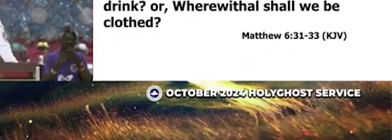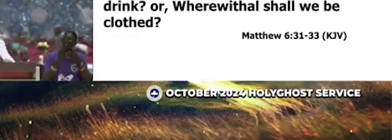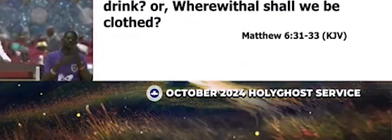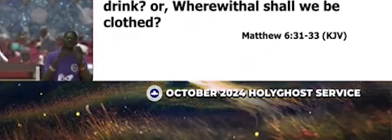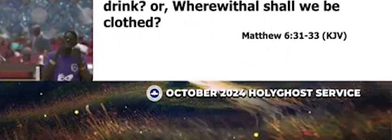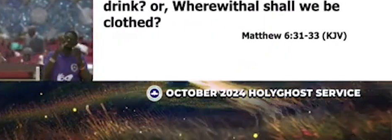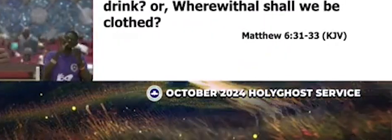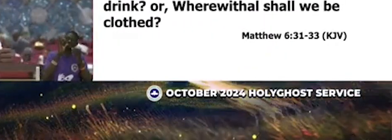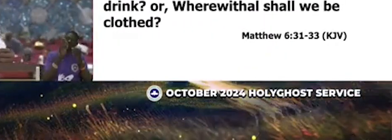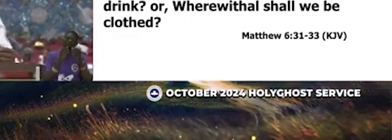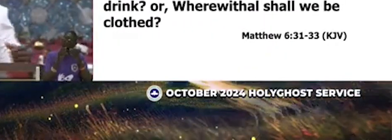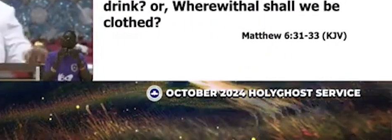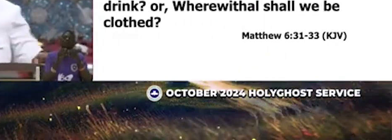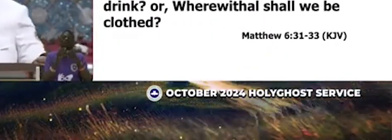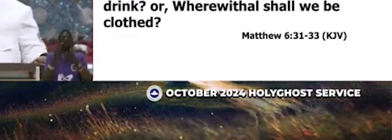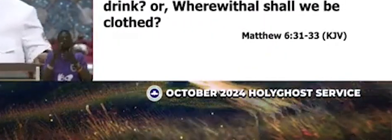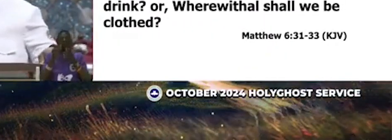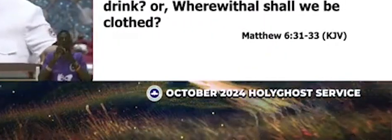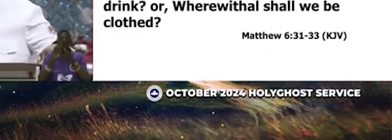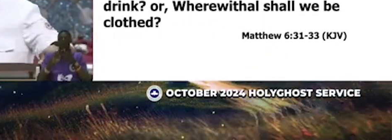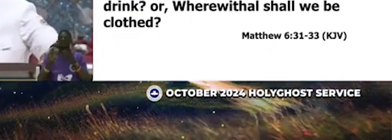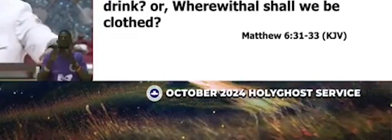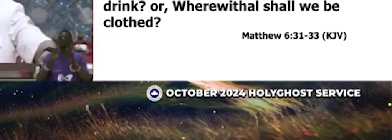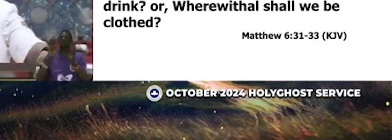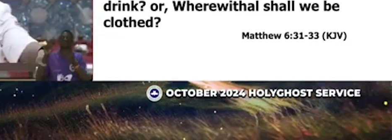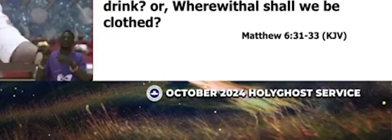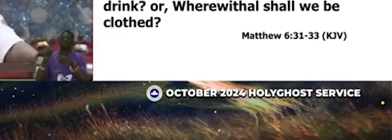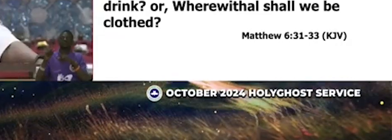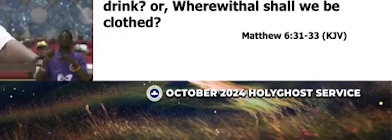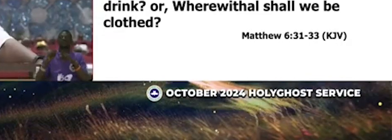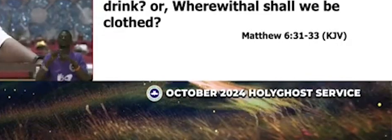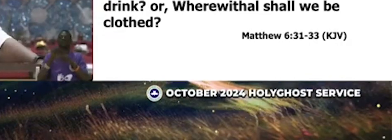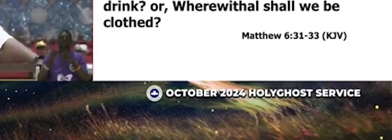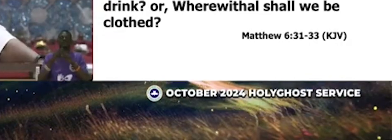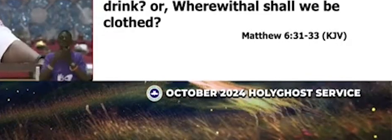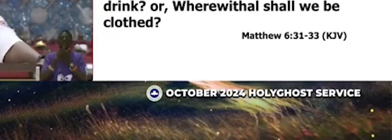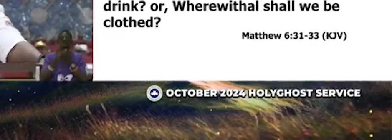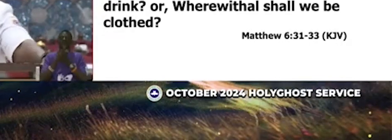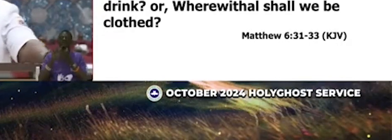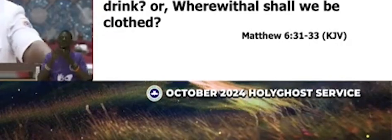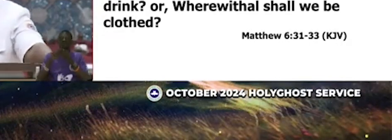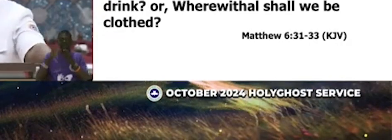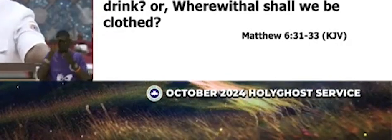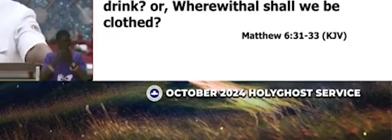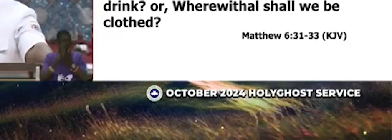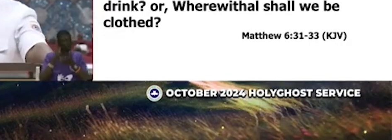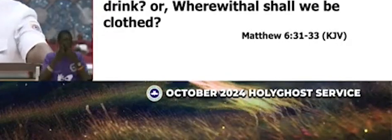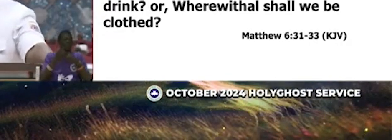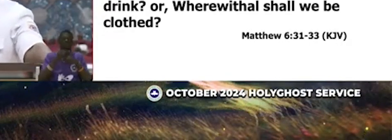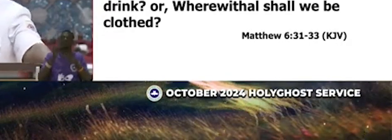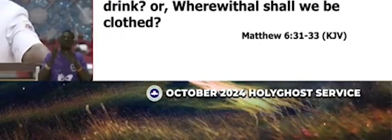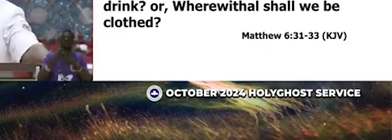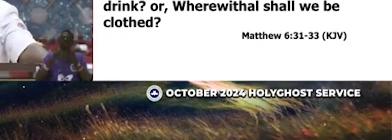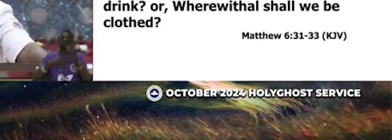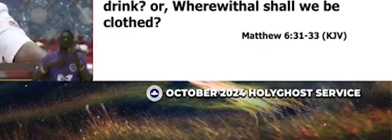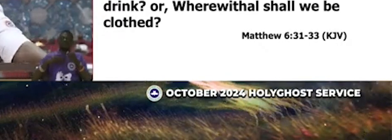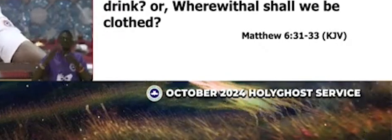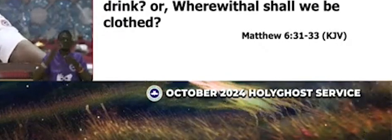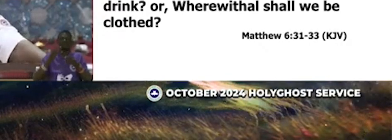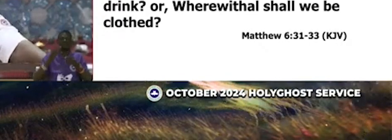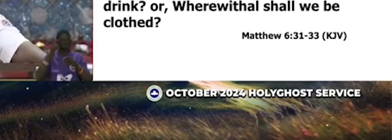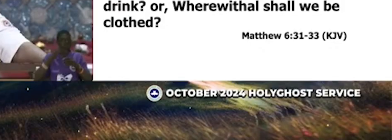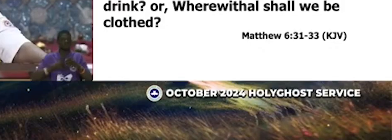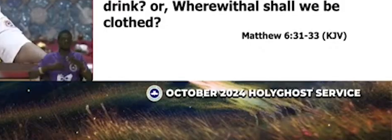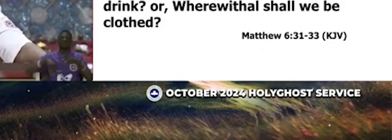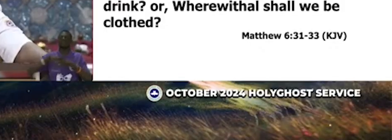drink? What school shall I go to, or when will the admission come? When will my husband come? What clothes will I wear for my wedding